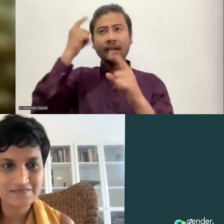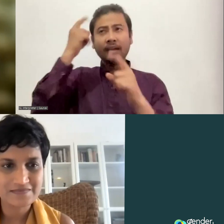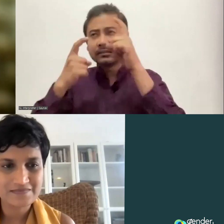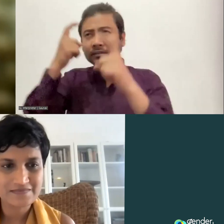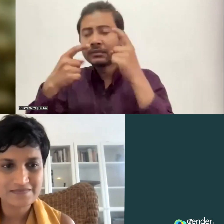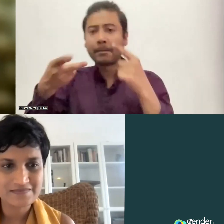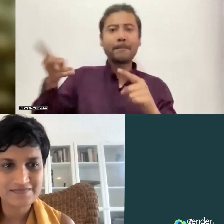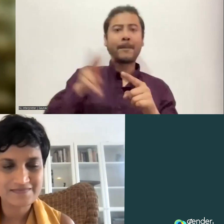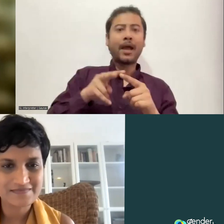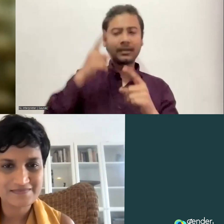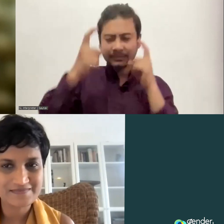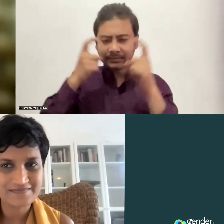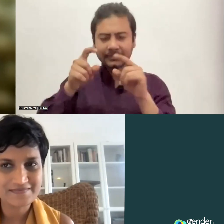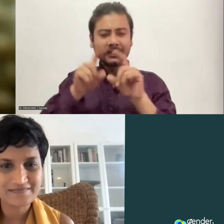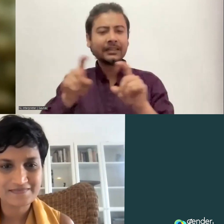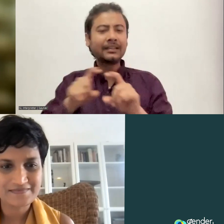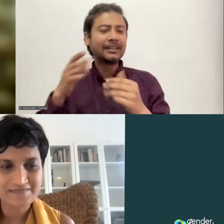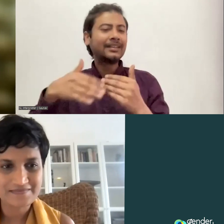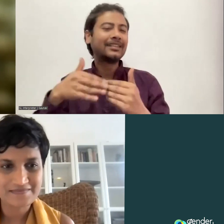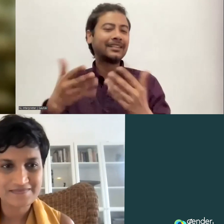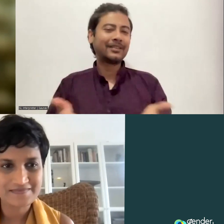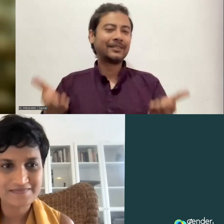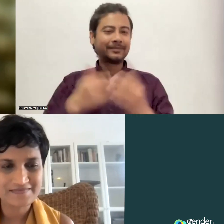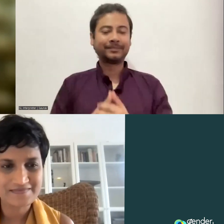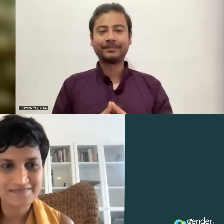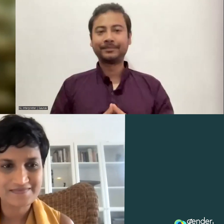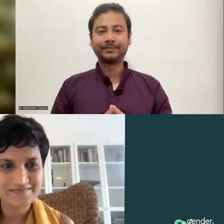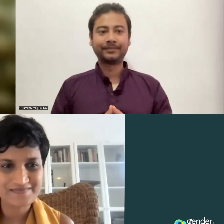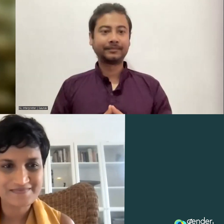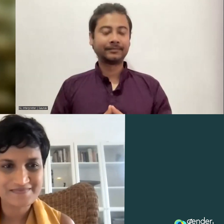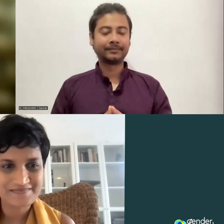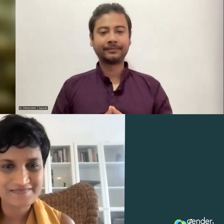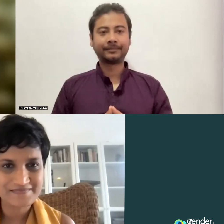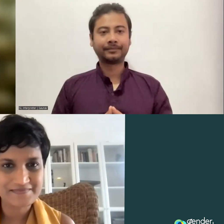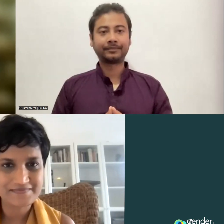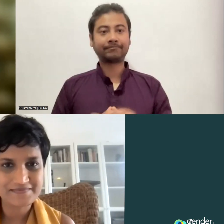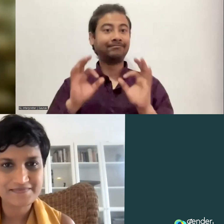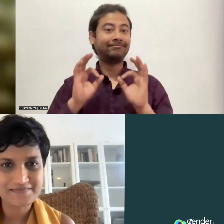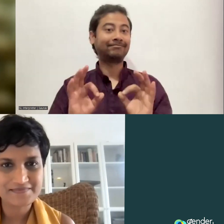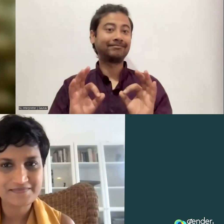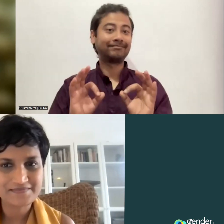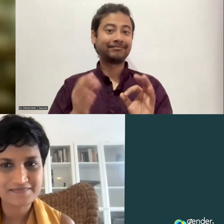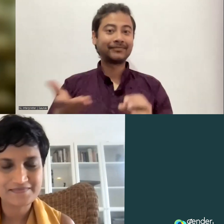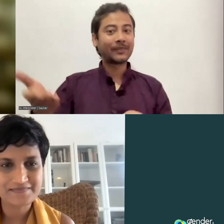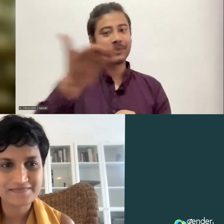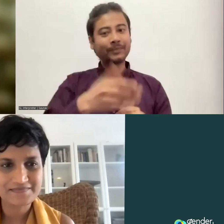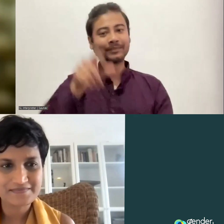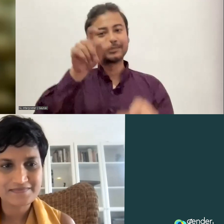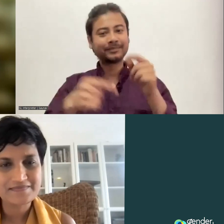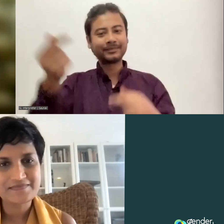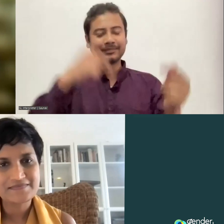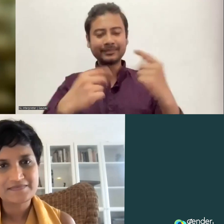So, warm welcome to everyone. We're starting off this wonderful theme, this wonderful set of conversations with Sandhya